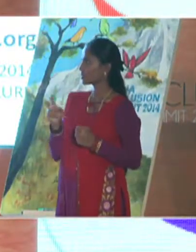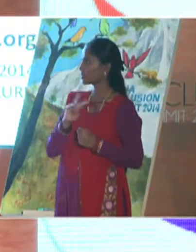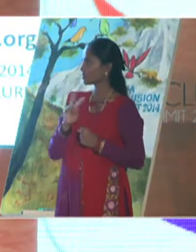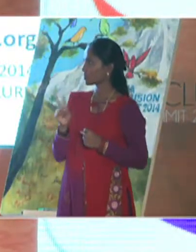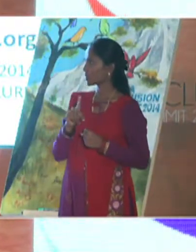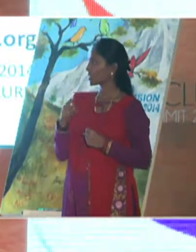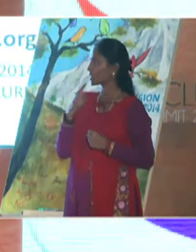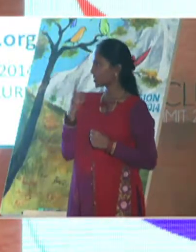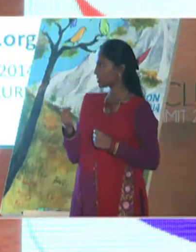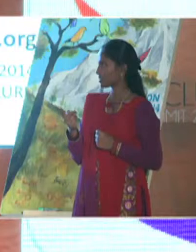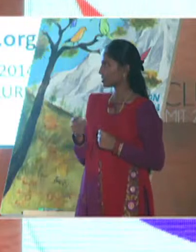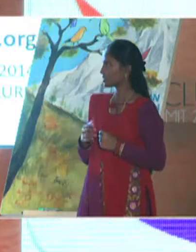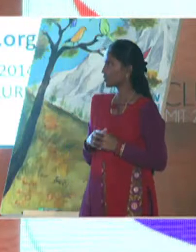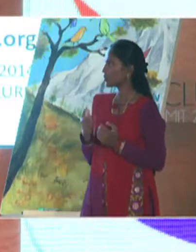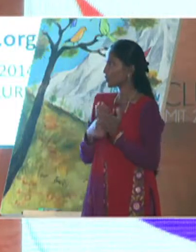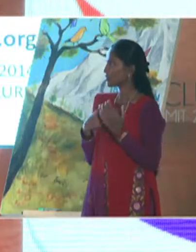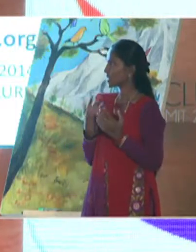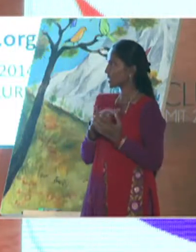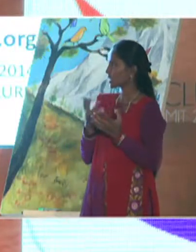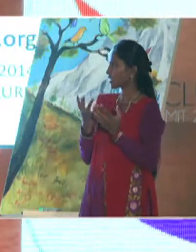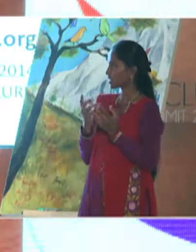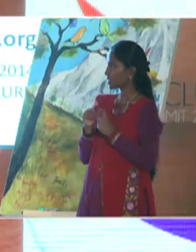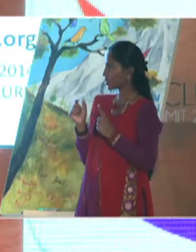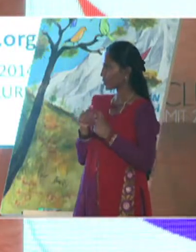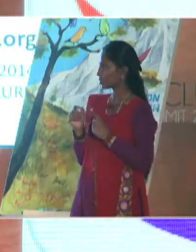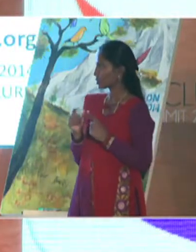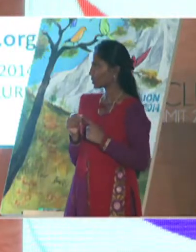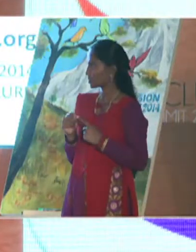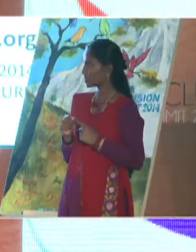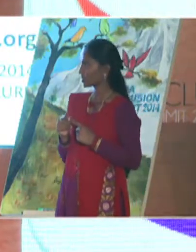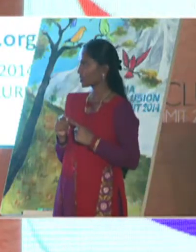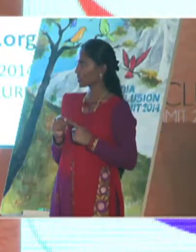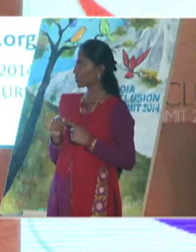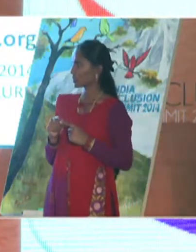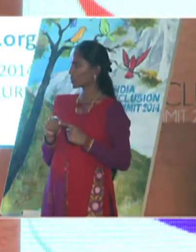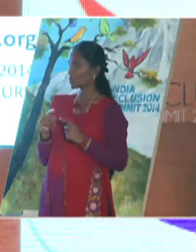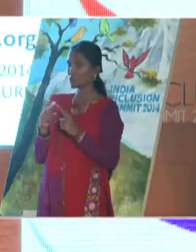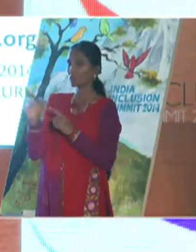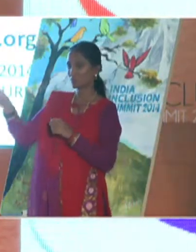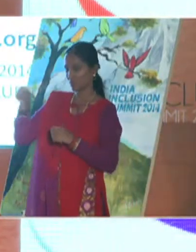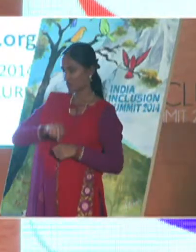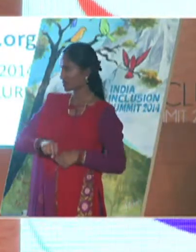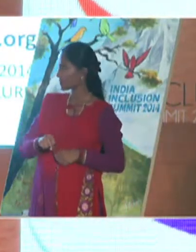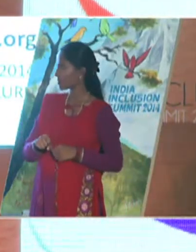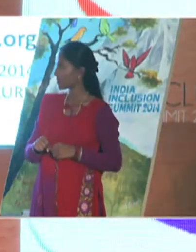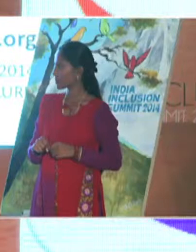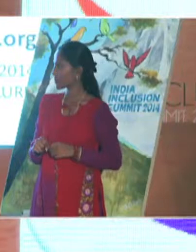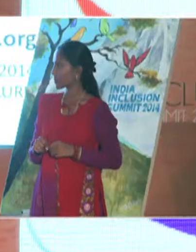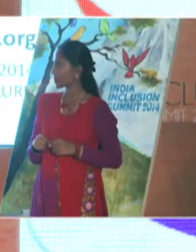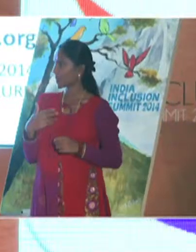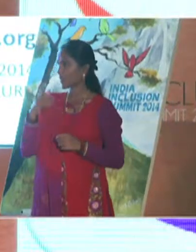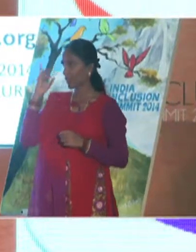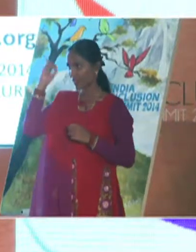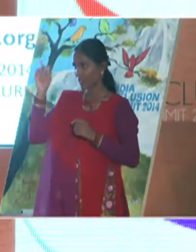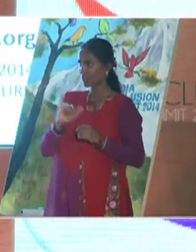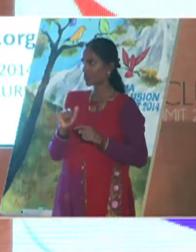we said, okay, listen, what can we do to have blind kids to be included? We started a dream factory.